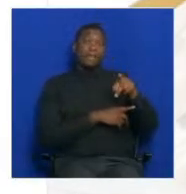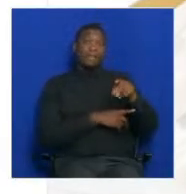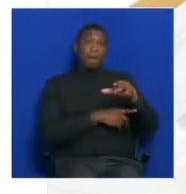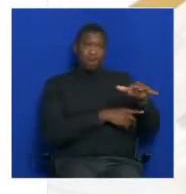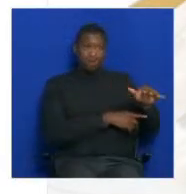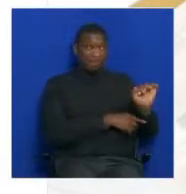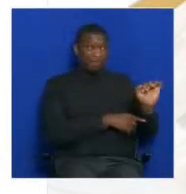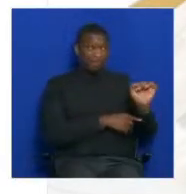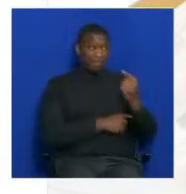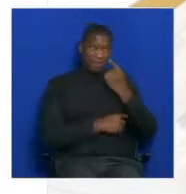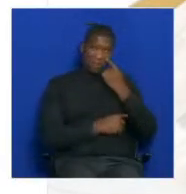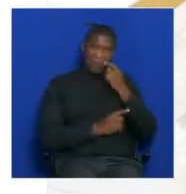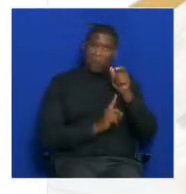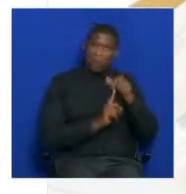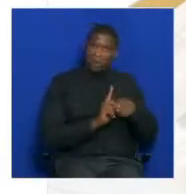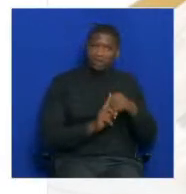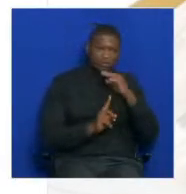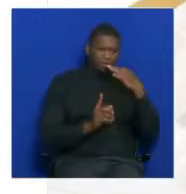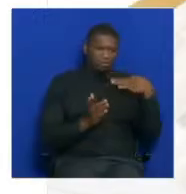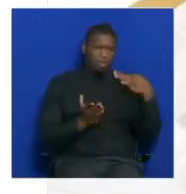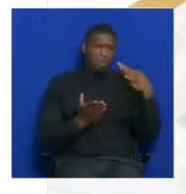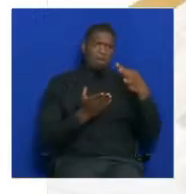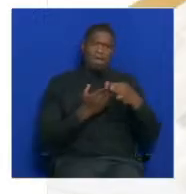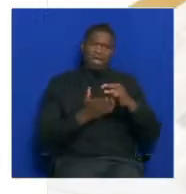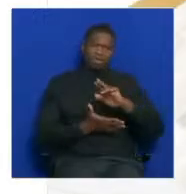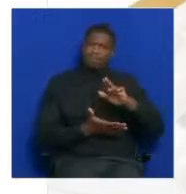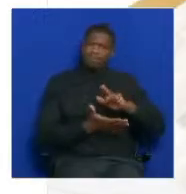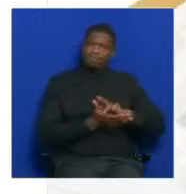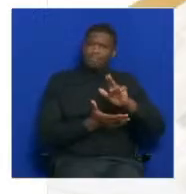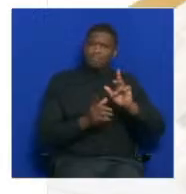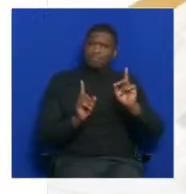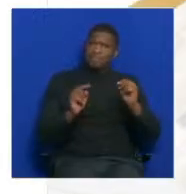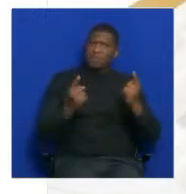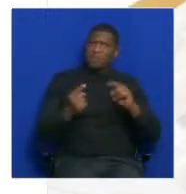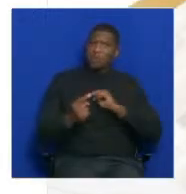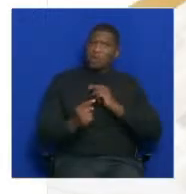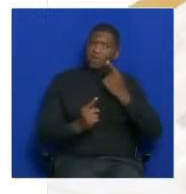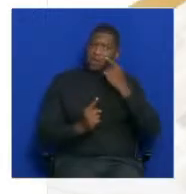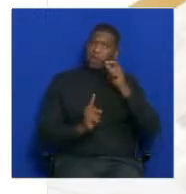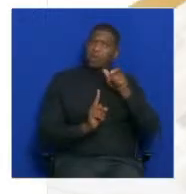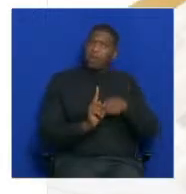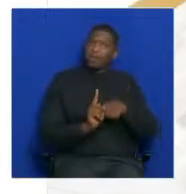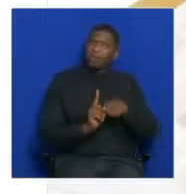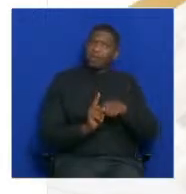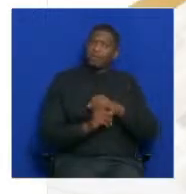apply for authorization. Fourth, so